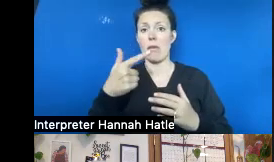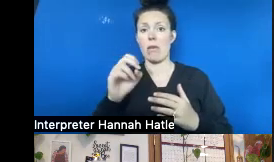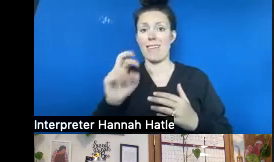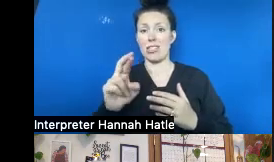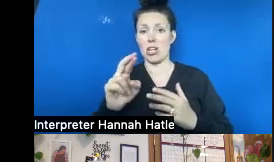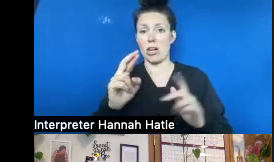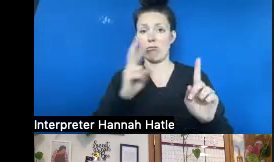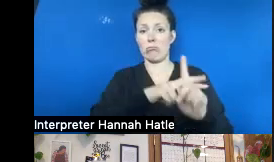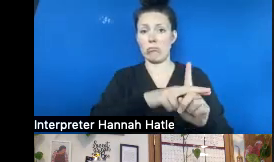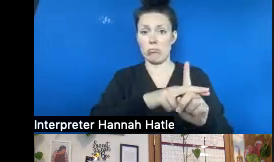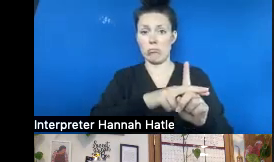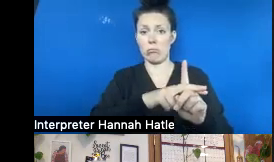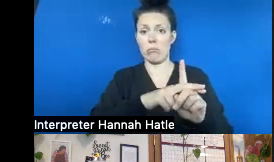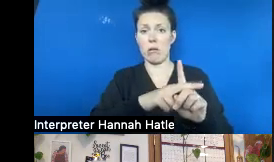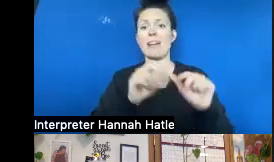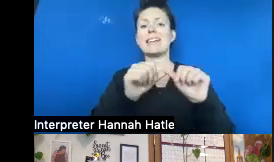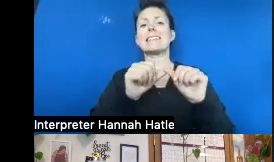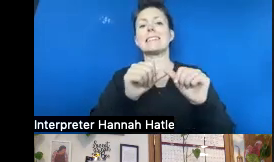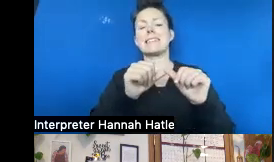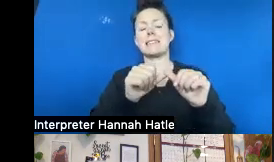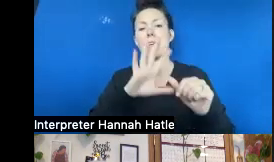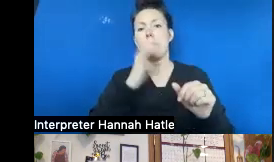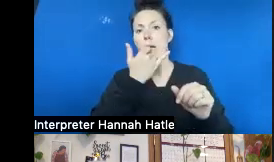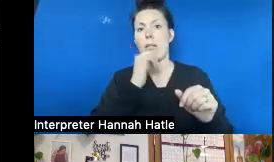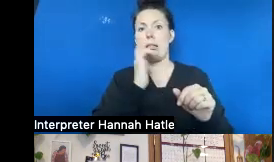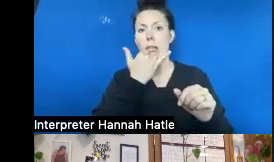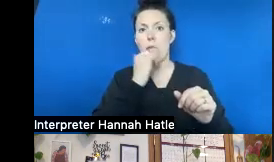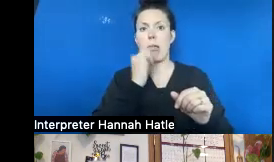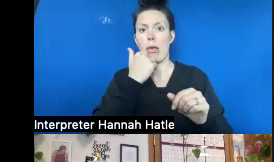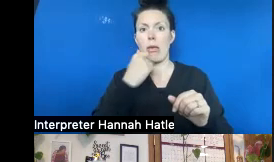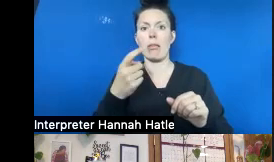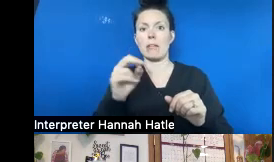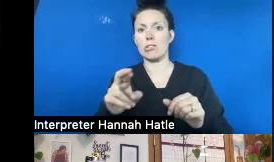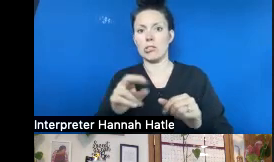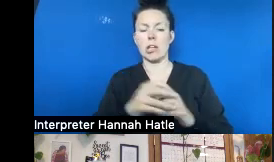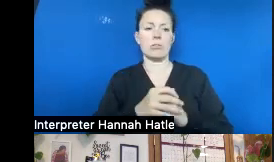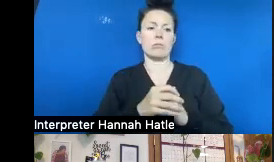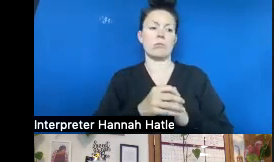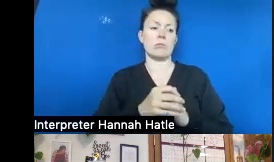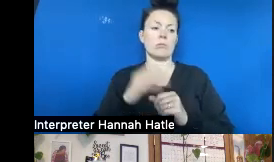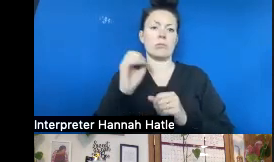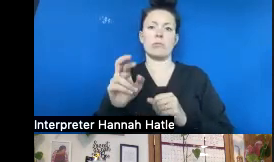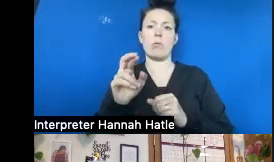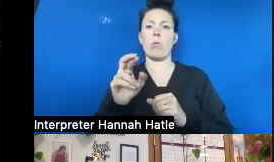like consistently misgendering can be really harmful, right? Or if somebody has to,